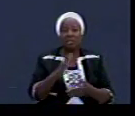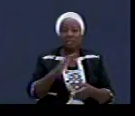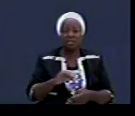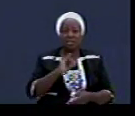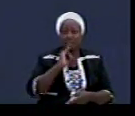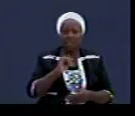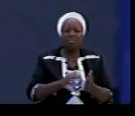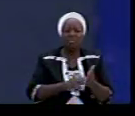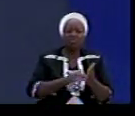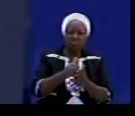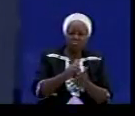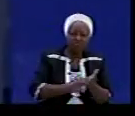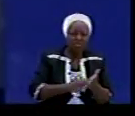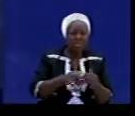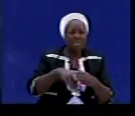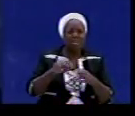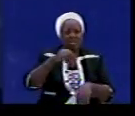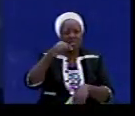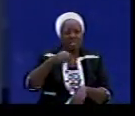mother's womb,